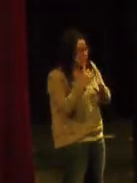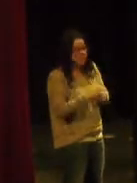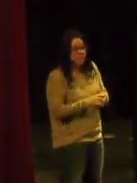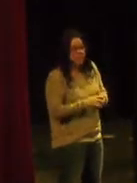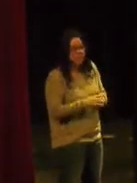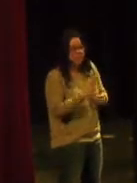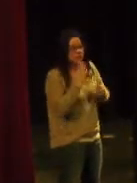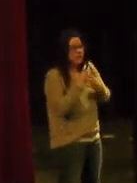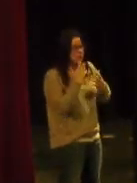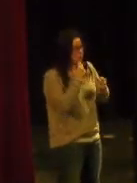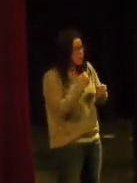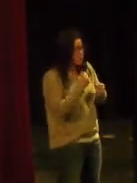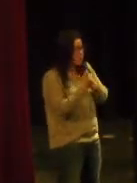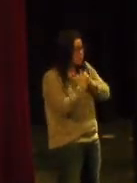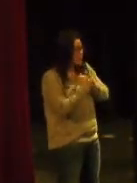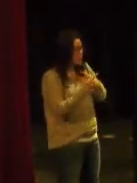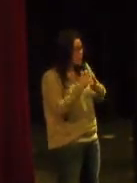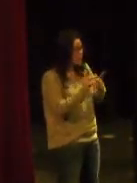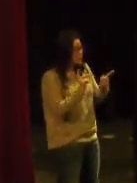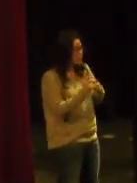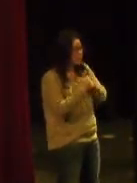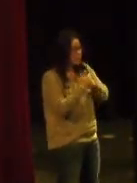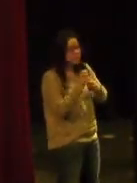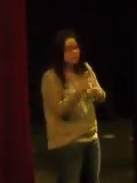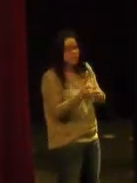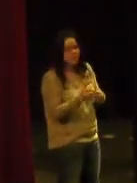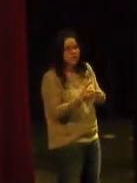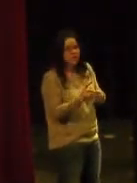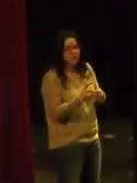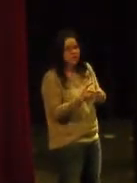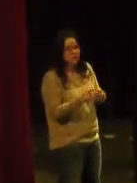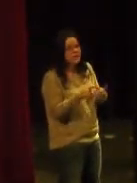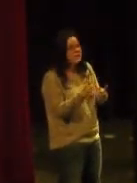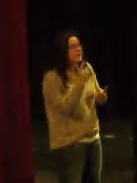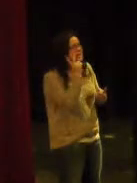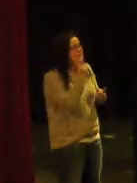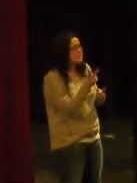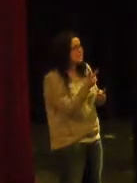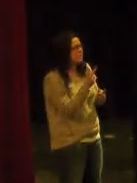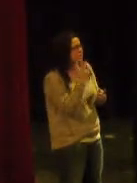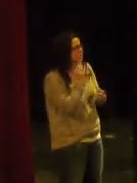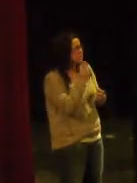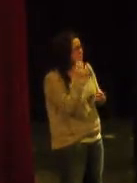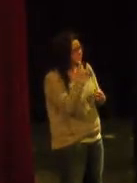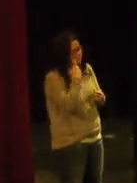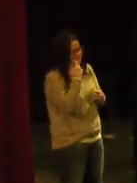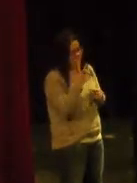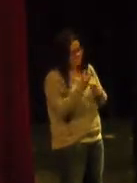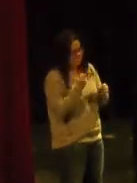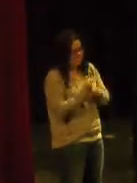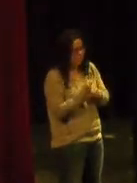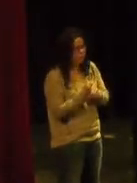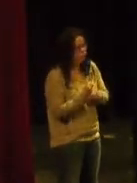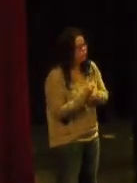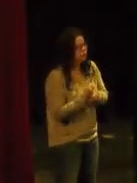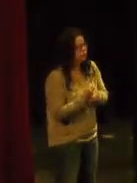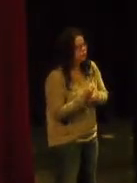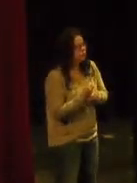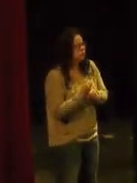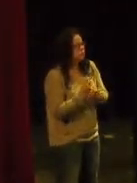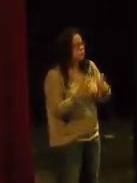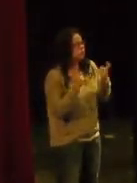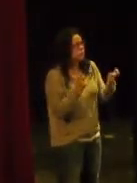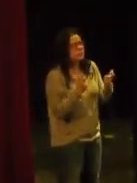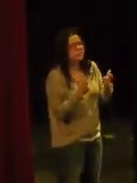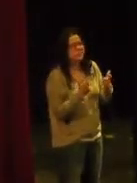well loved by these people. That was a fact. He's seen over the last 6 years a tremendous increase in